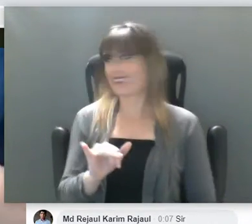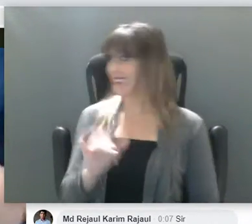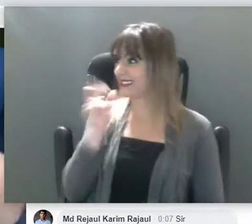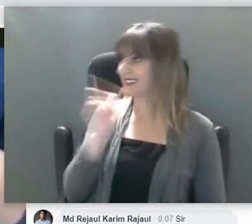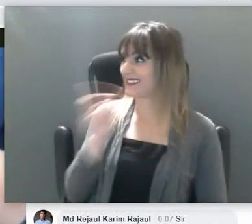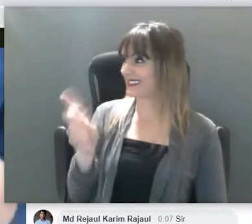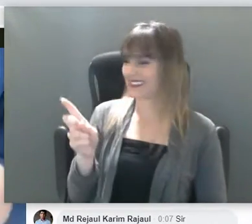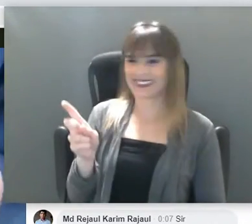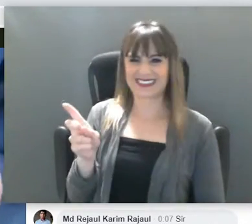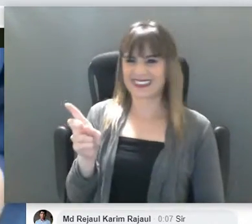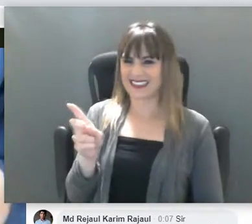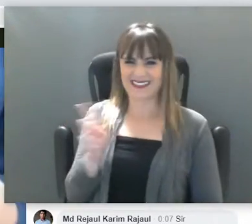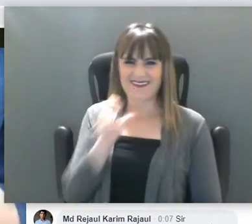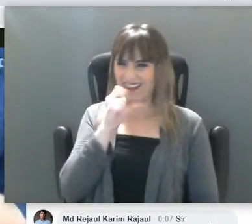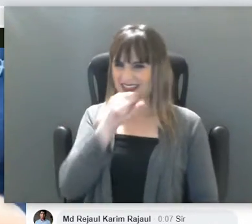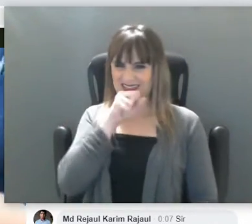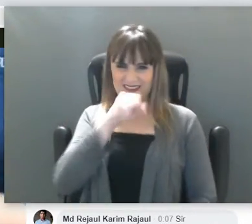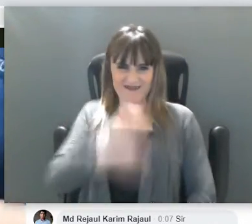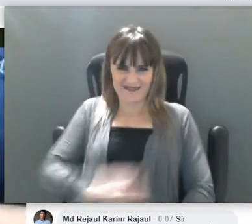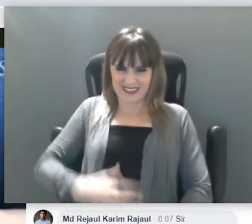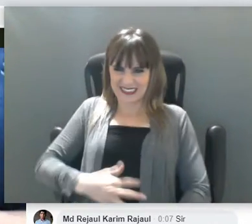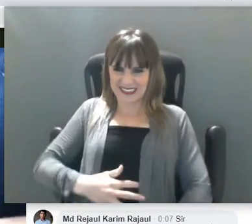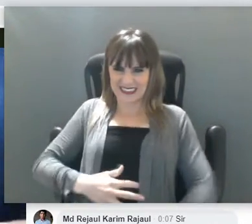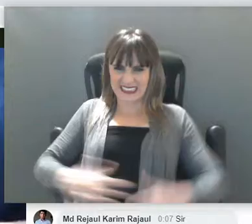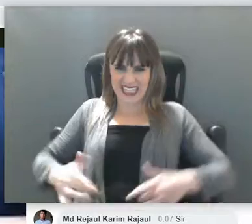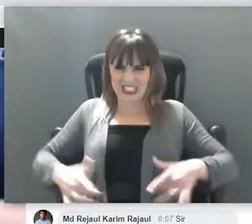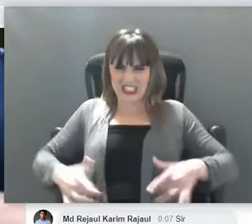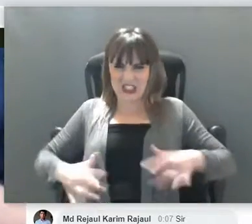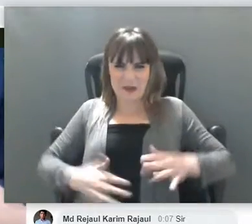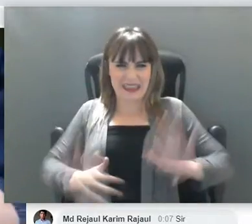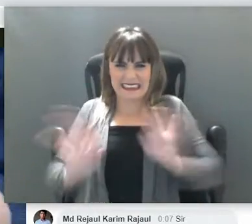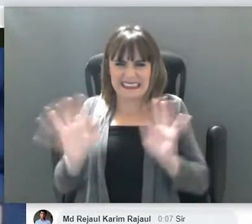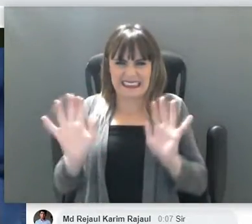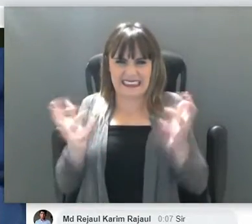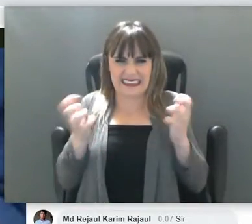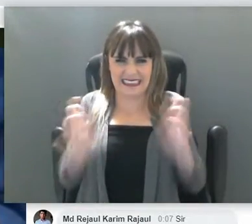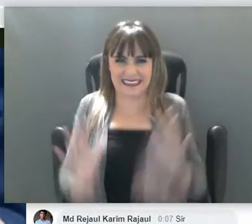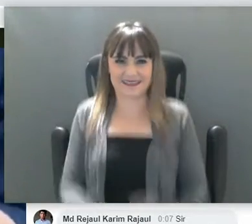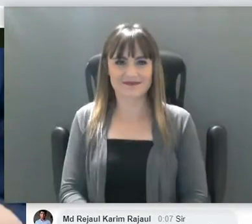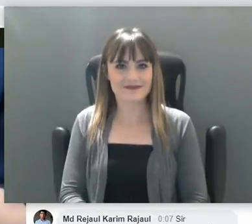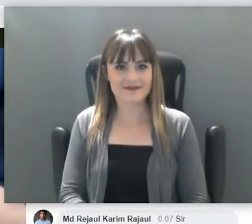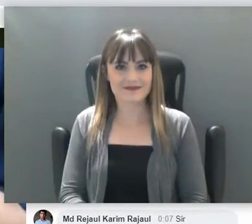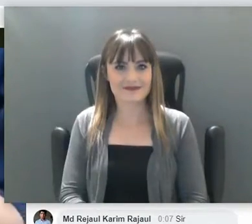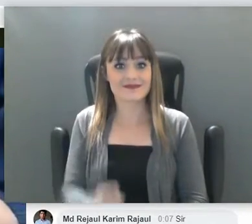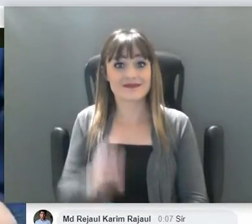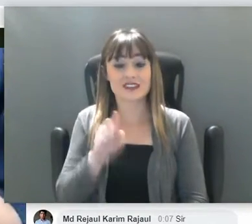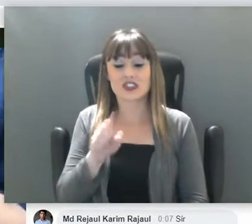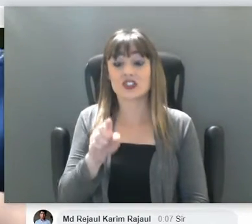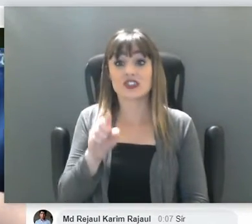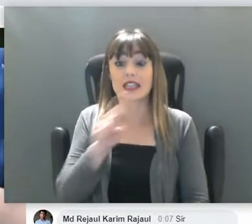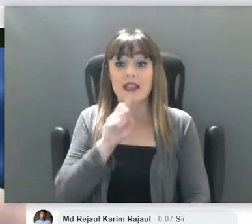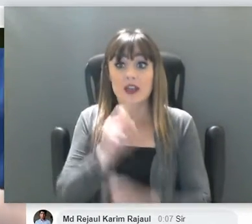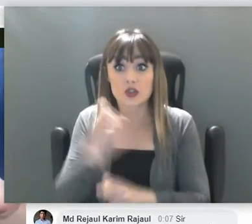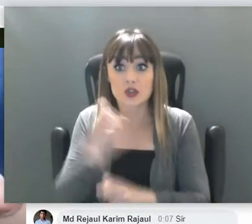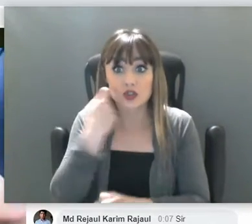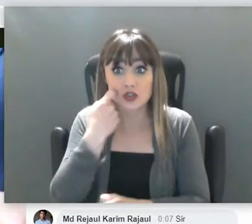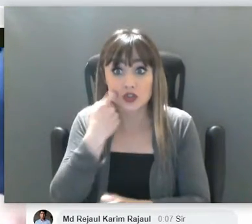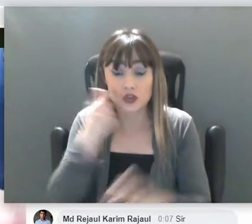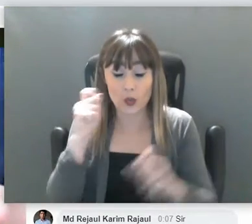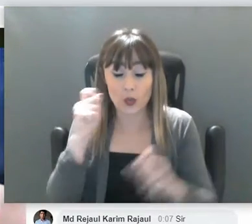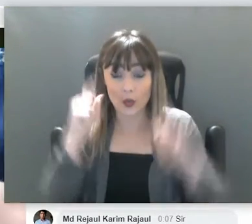Yeah, she doesn't really love having her belly touched very much. These guys don't like to be touched a ton. She's actually just waking up from